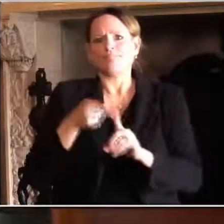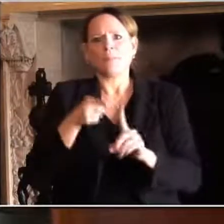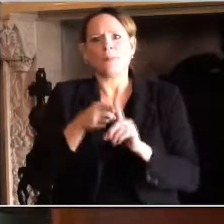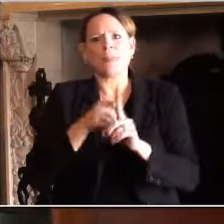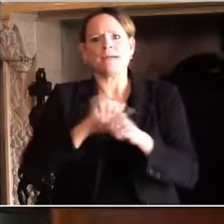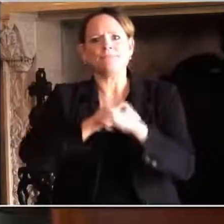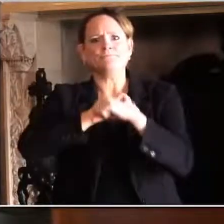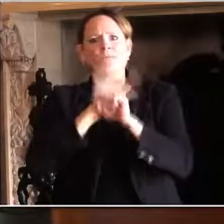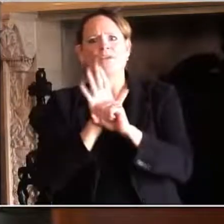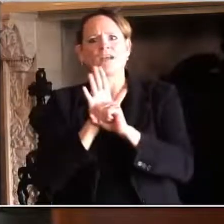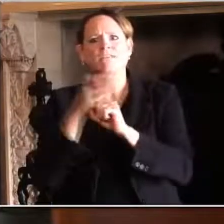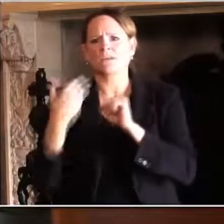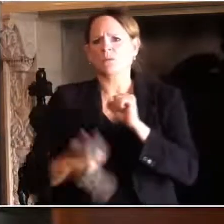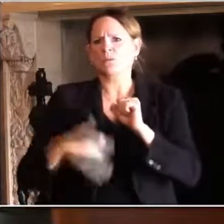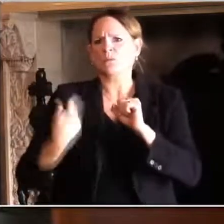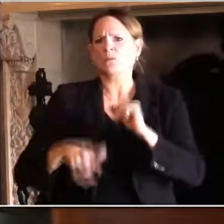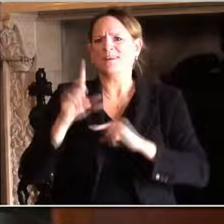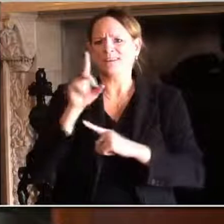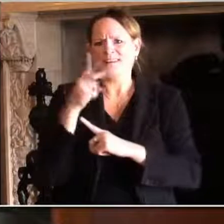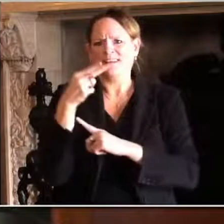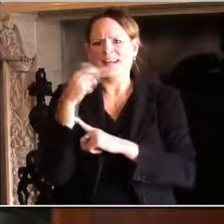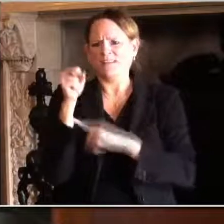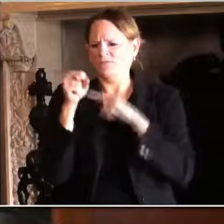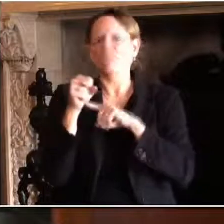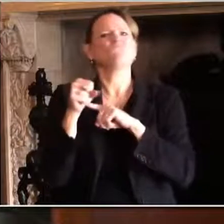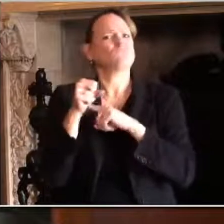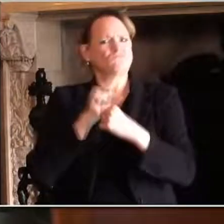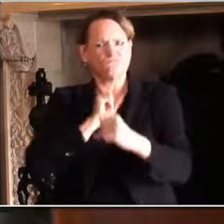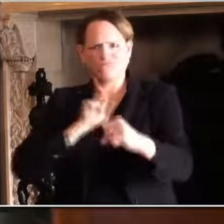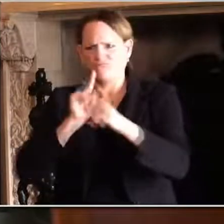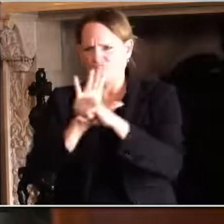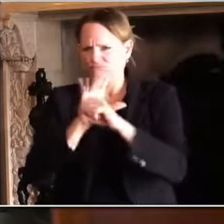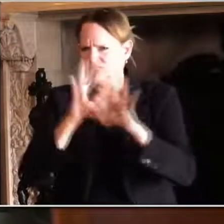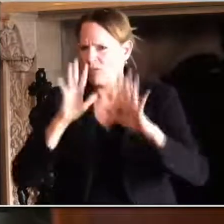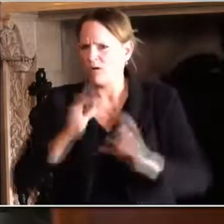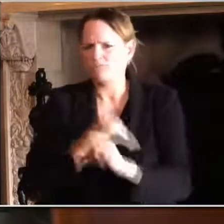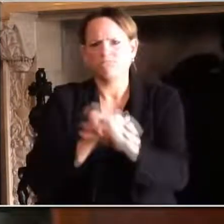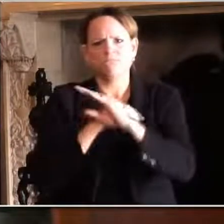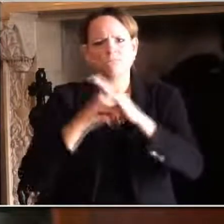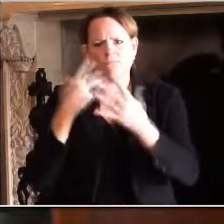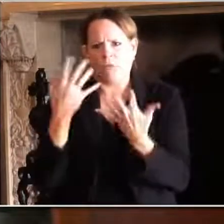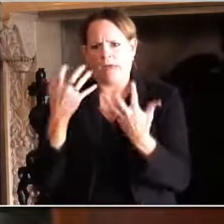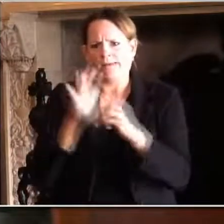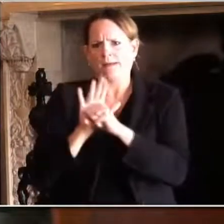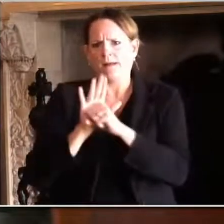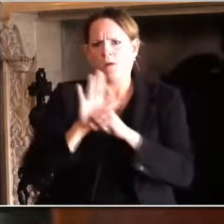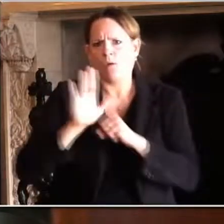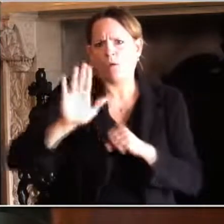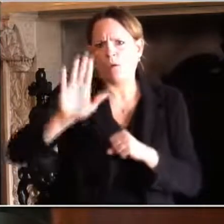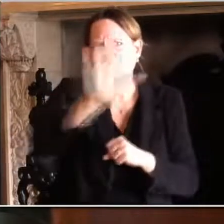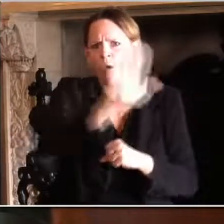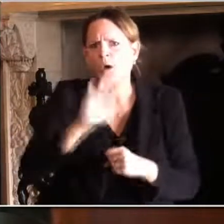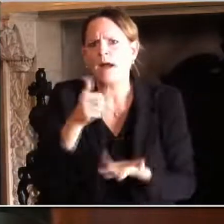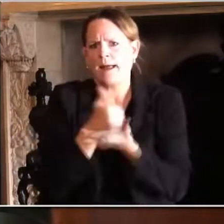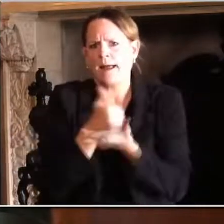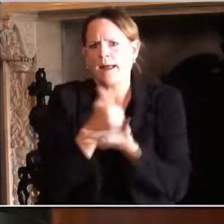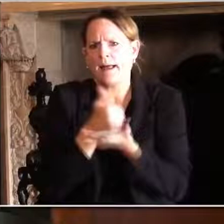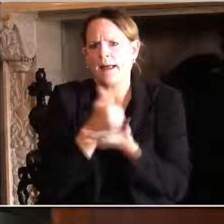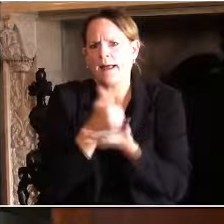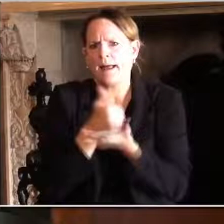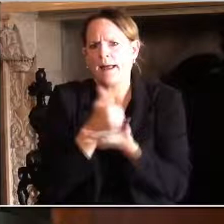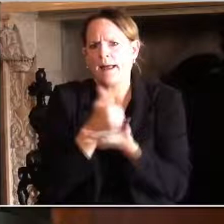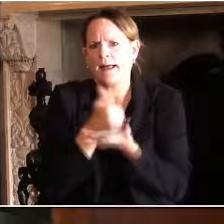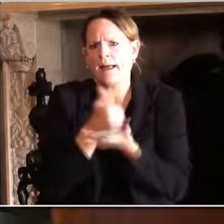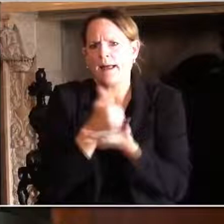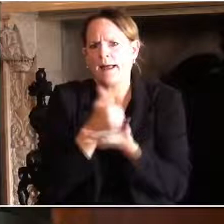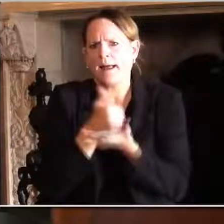have committed ourselves to protecting the health and safety of Wisconsinites. As the situation on the ground has changed, and as we